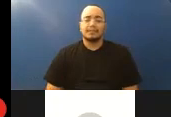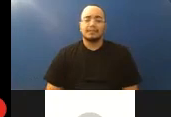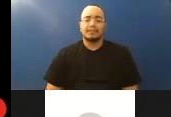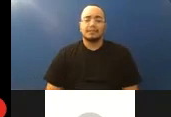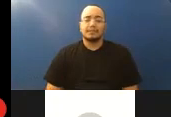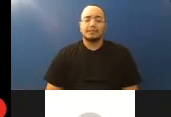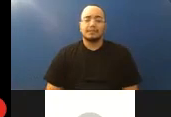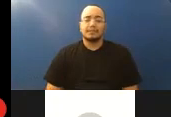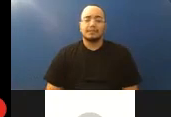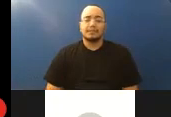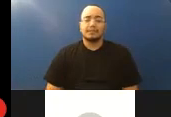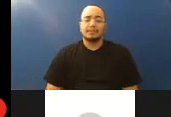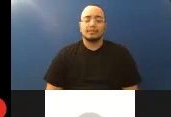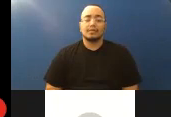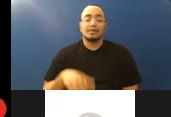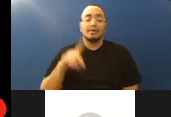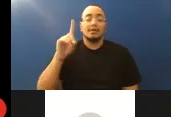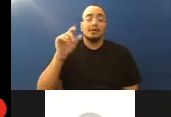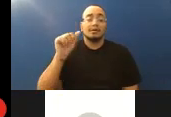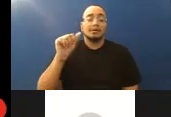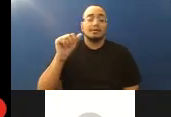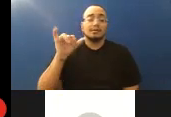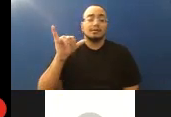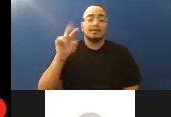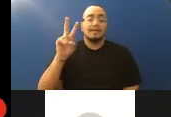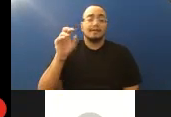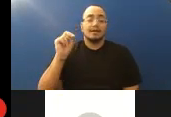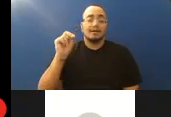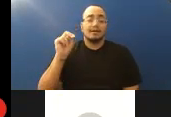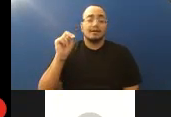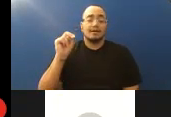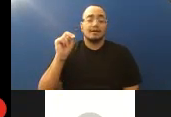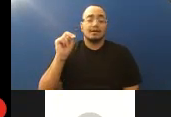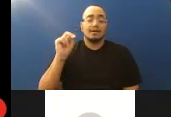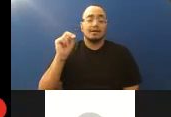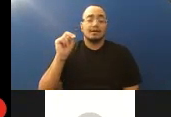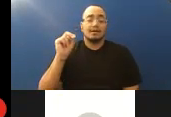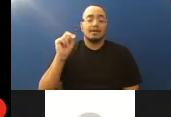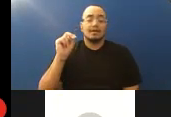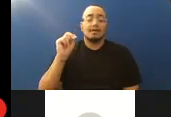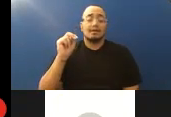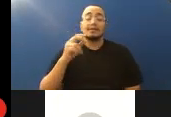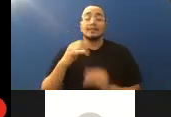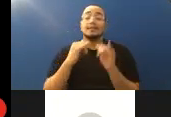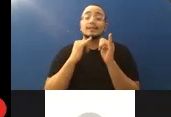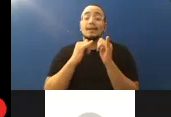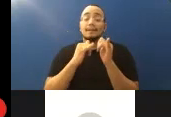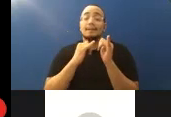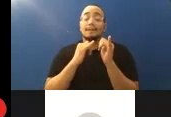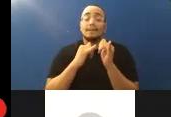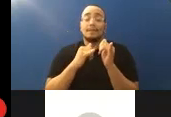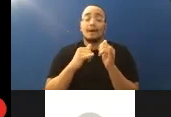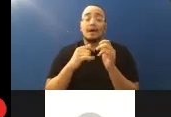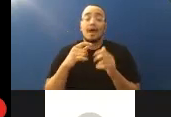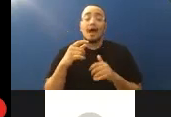Also, I find that I often have to check myself sometimes when it